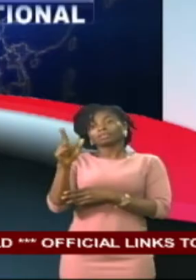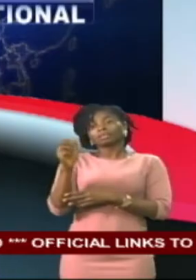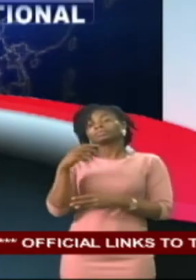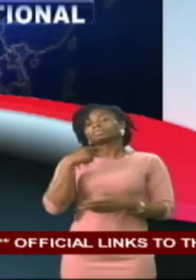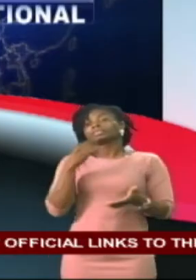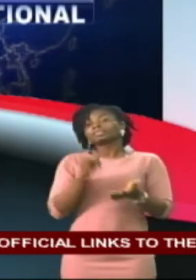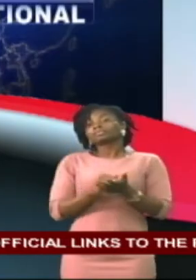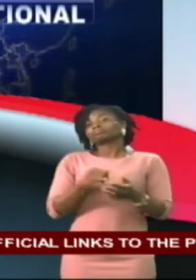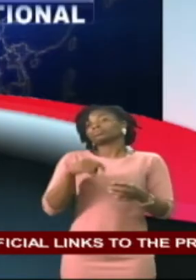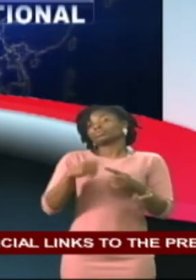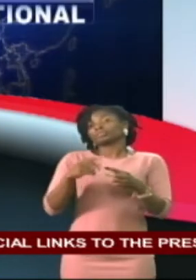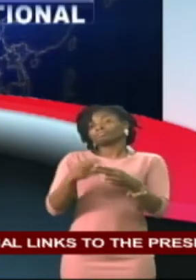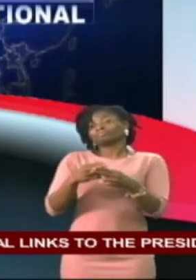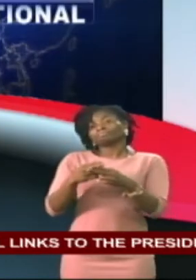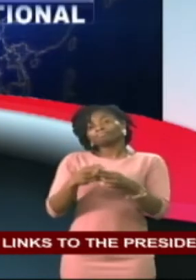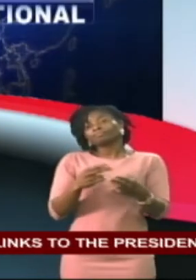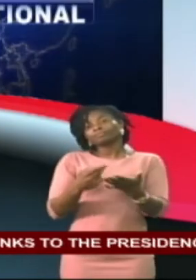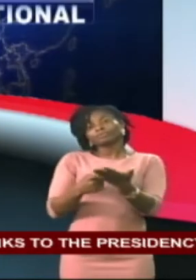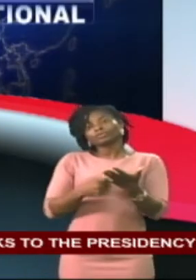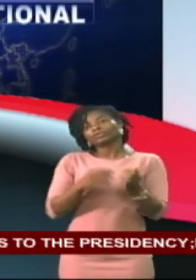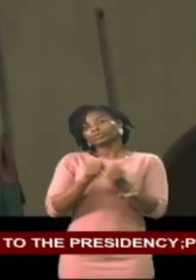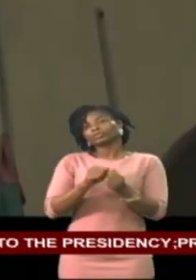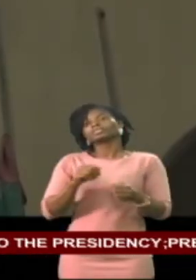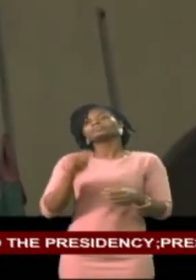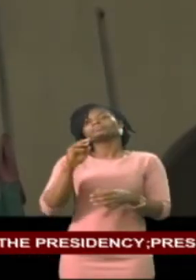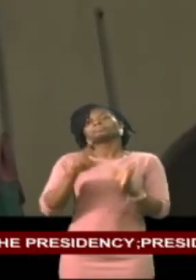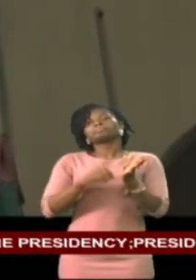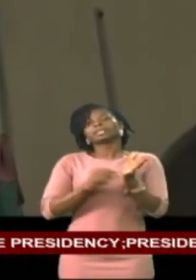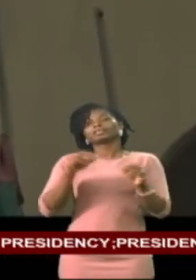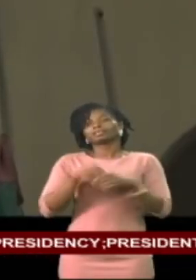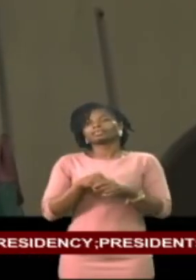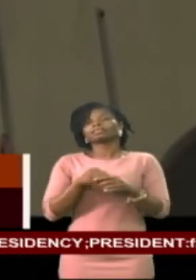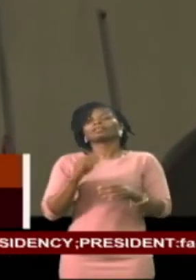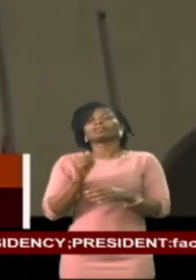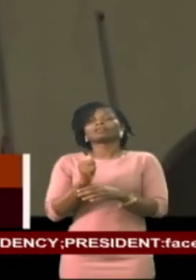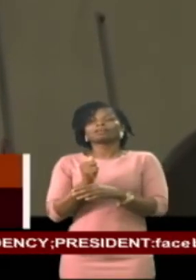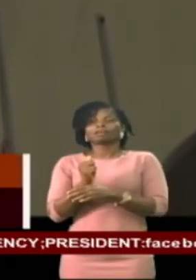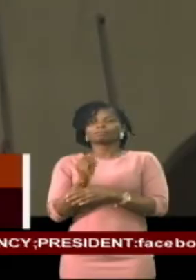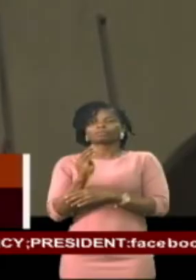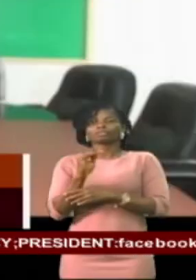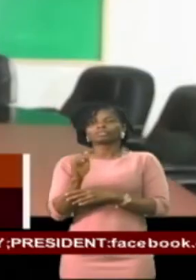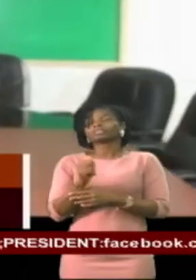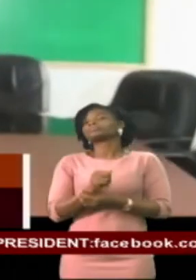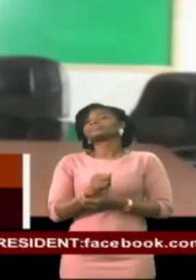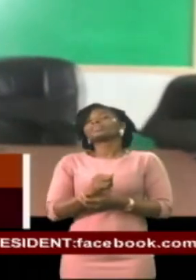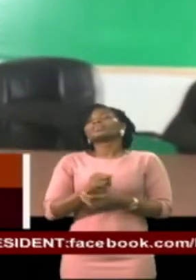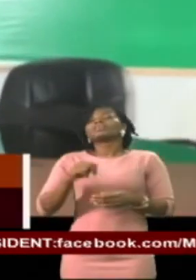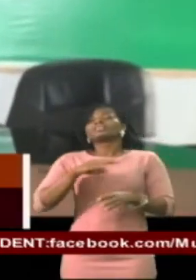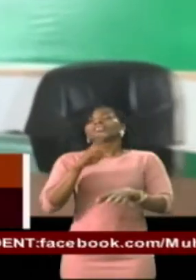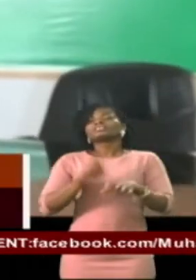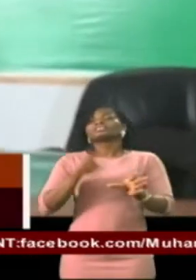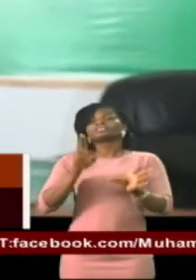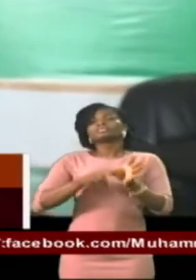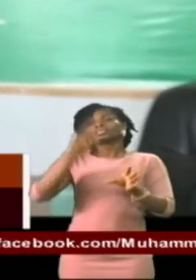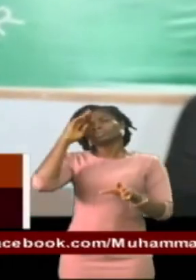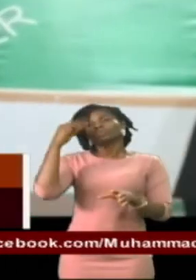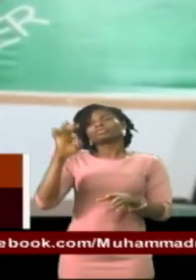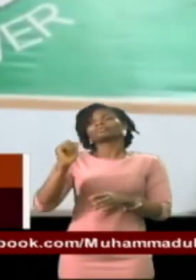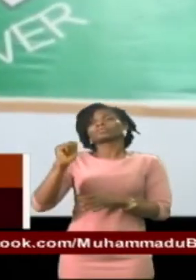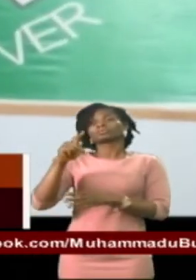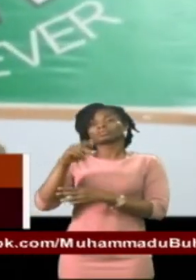media in Abuja. Timothy Yusuf reports. The national chairman of the Labour Party and member of the steering committee of